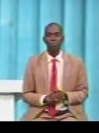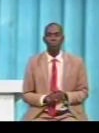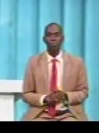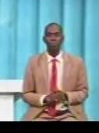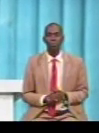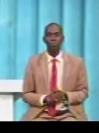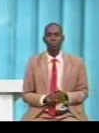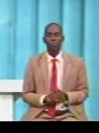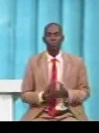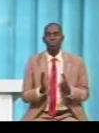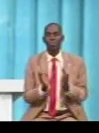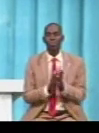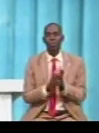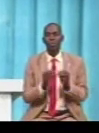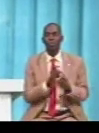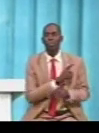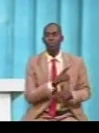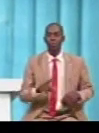Praise the Lord.